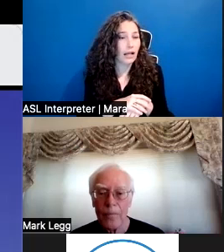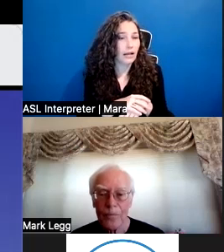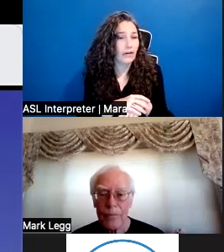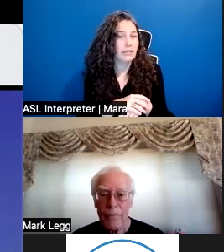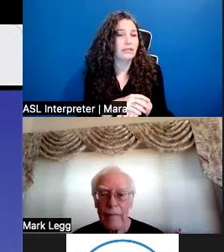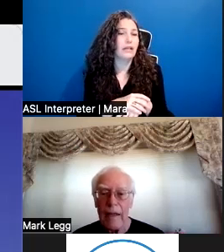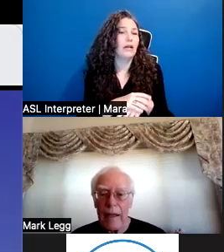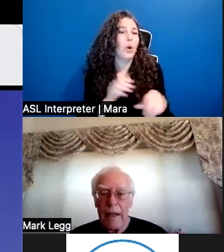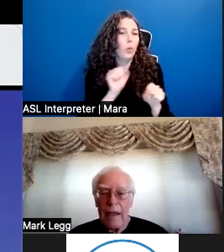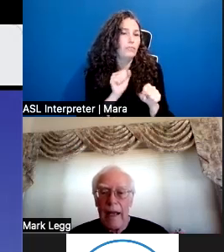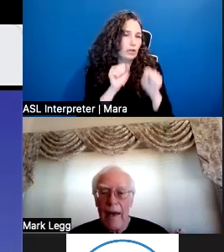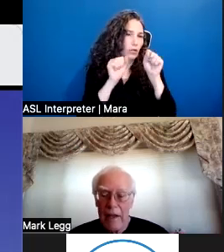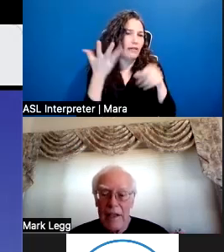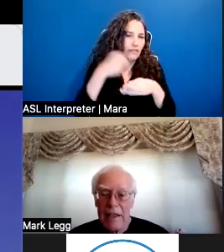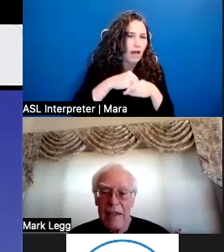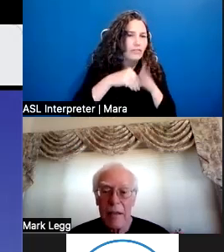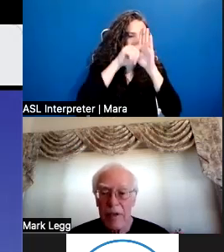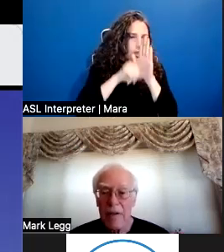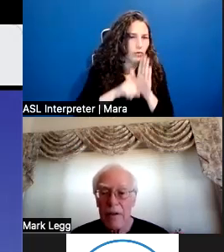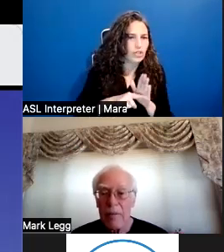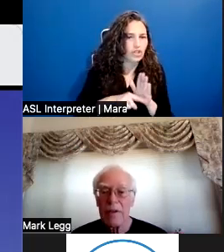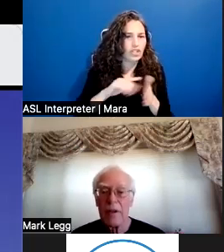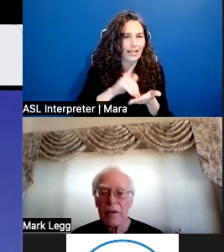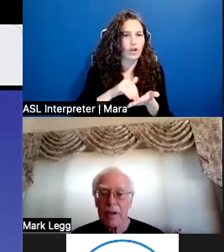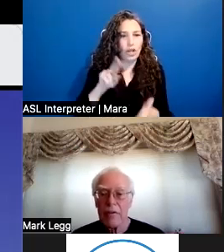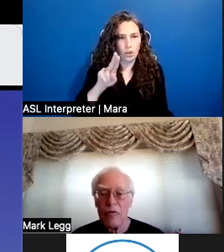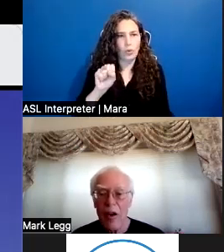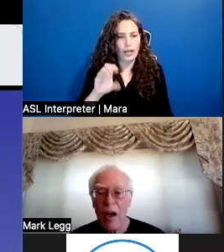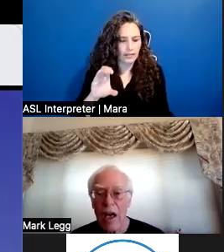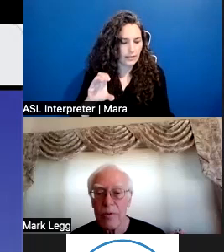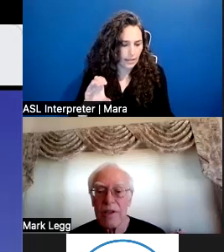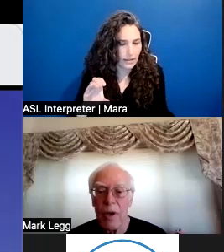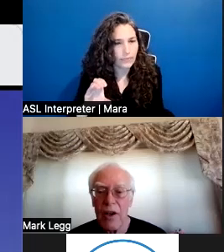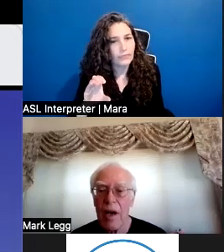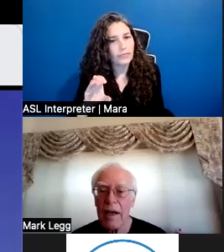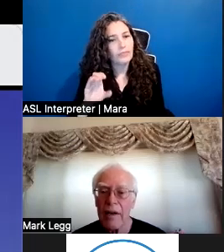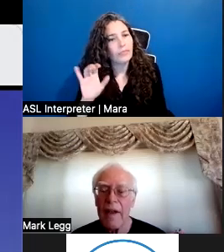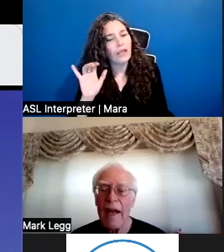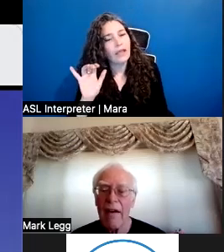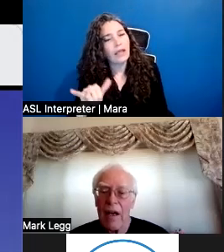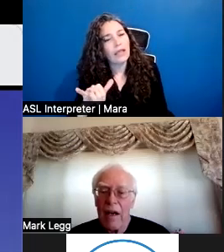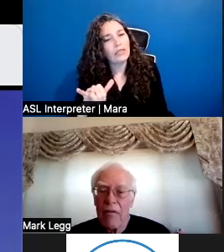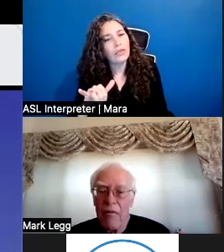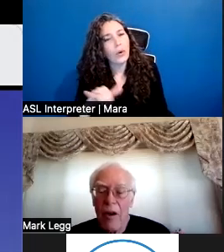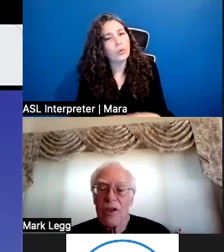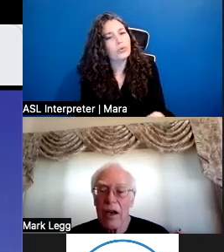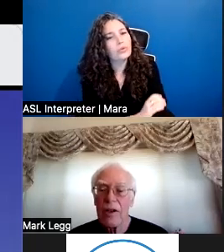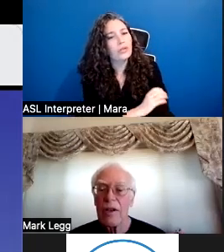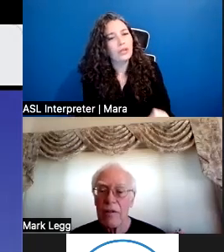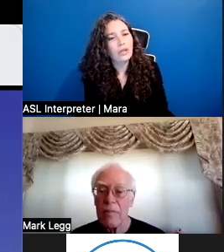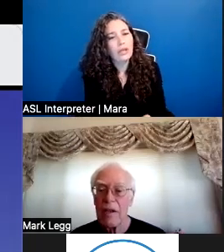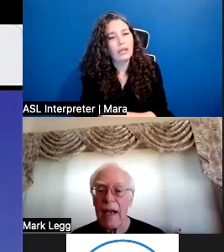Center. And the distant Pacific rims, those very large ones we know about, and if they have very